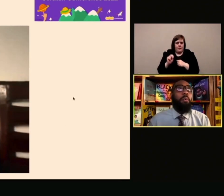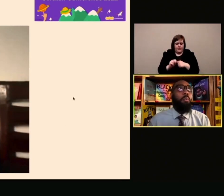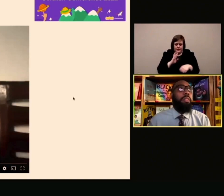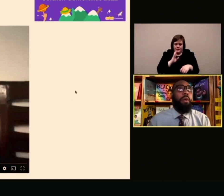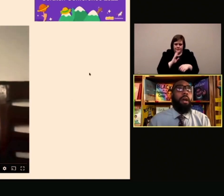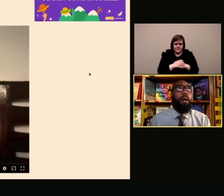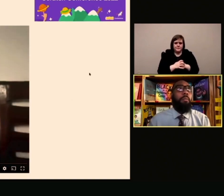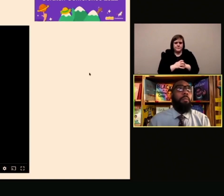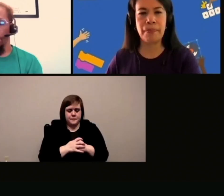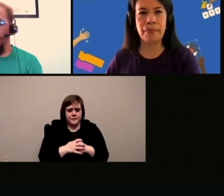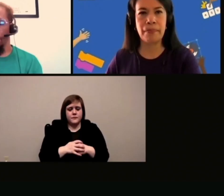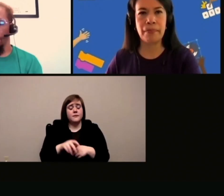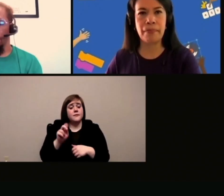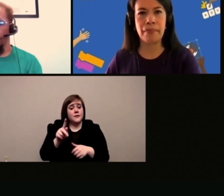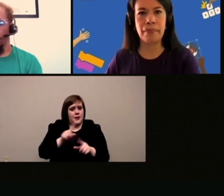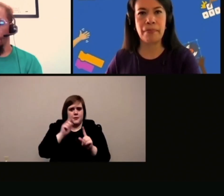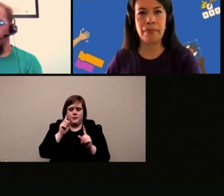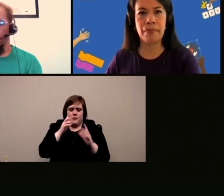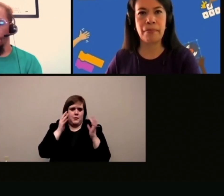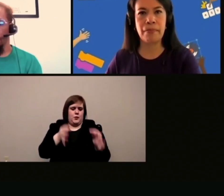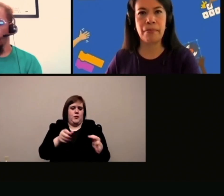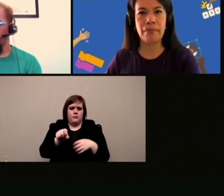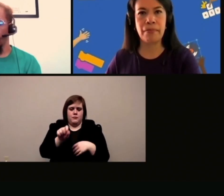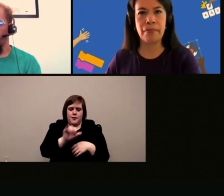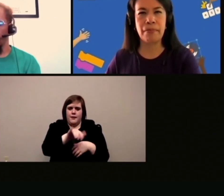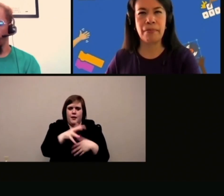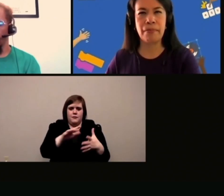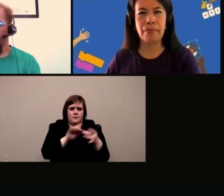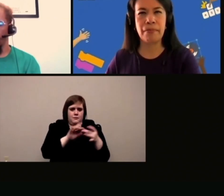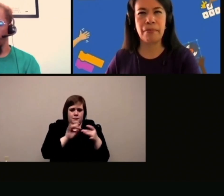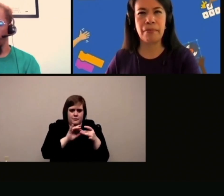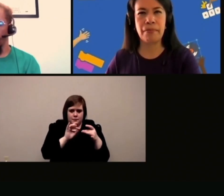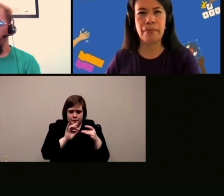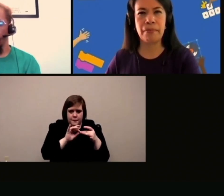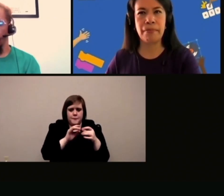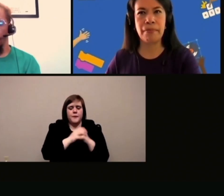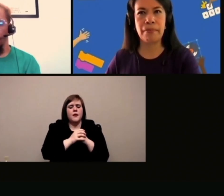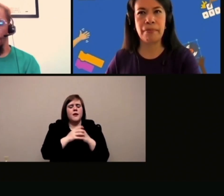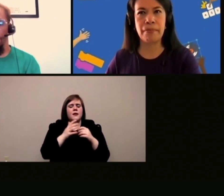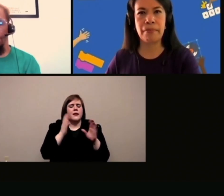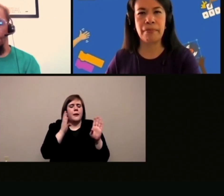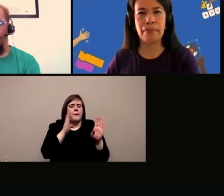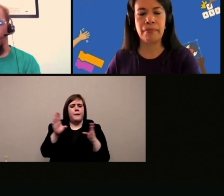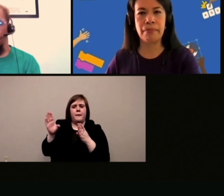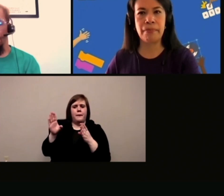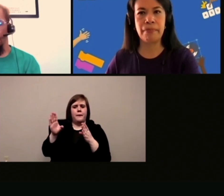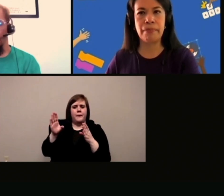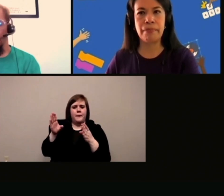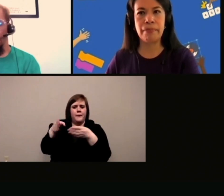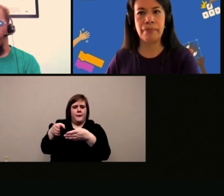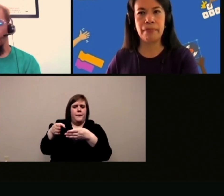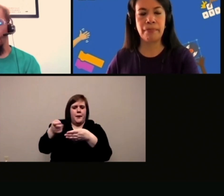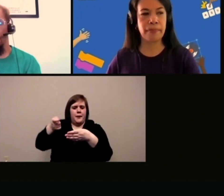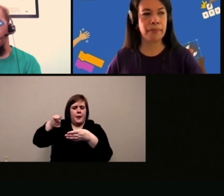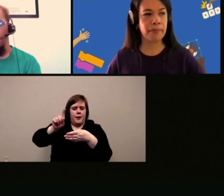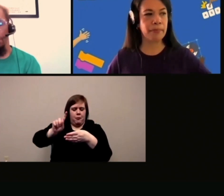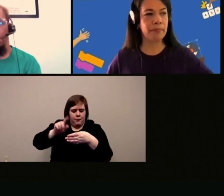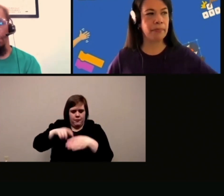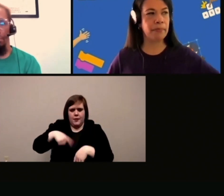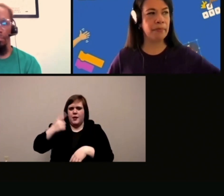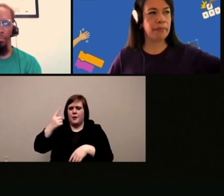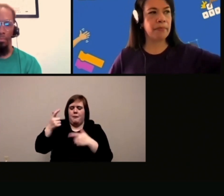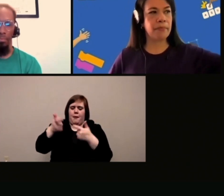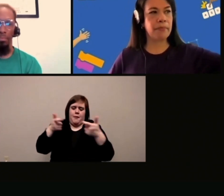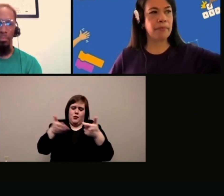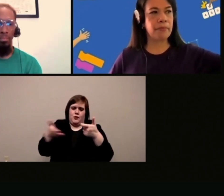with that being said, let's kind of pivot just a bit, because I did say that I always, one of my major things is to talk a